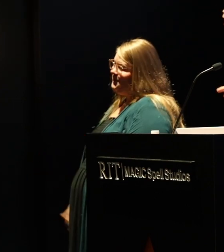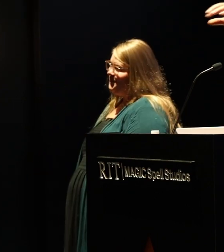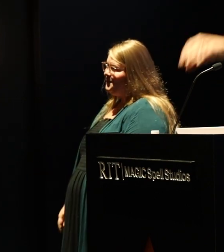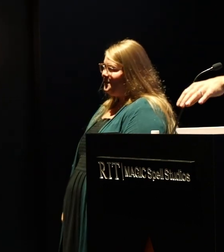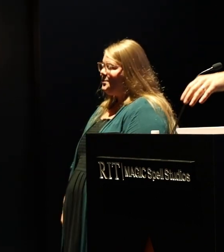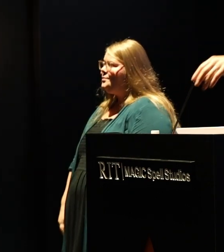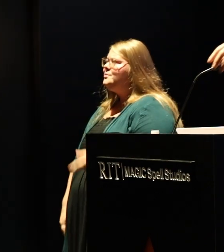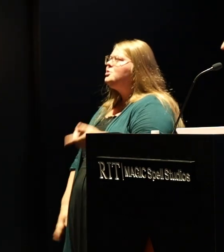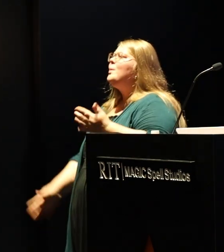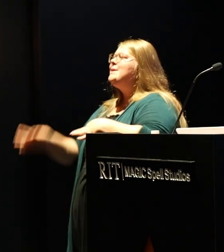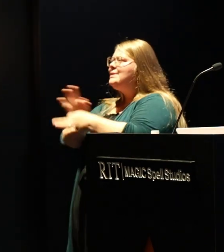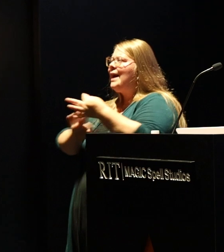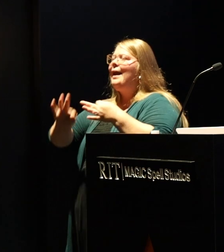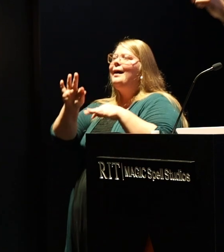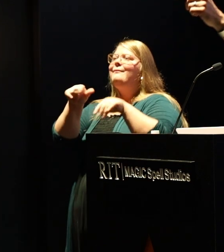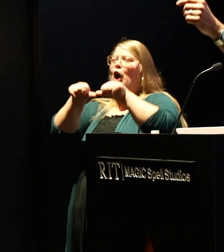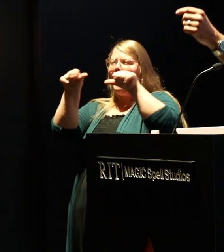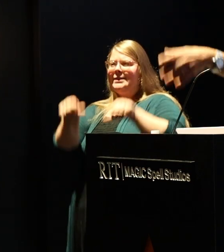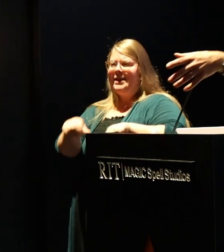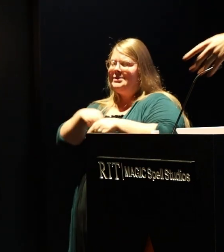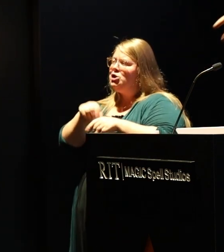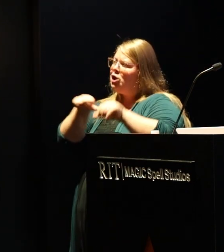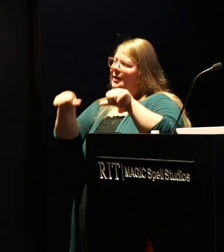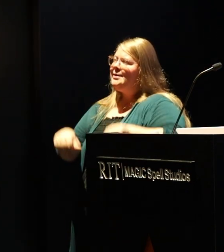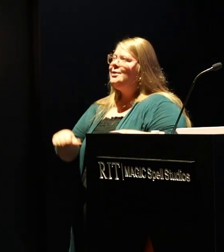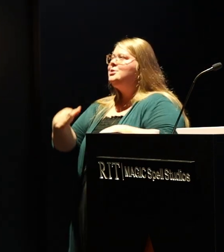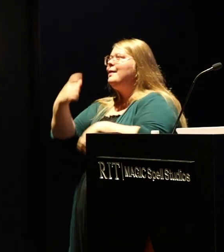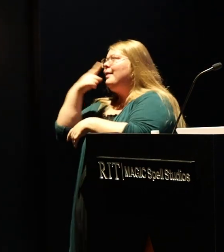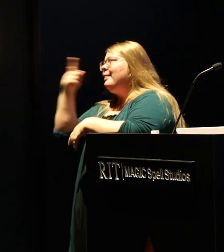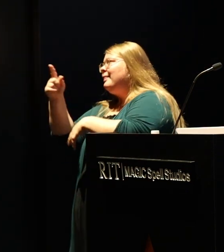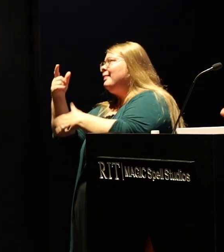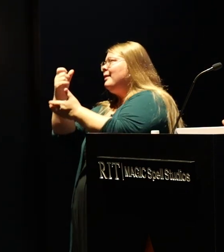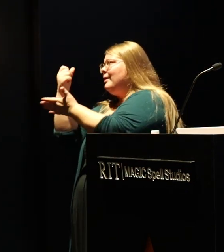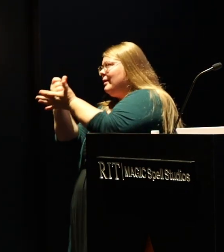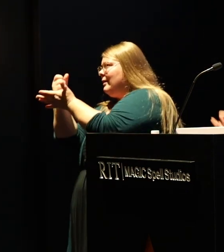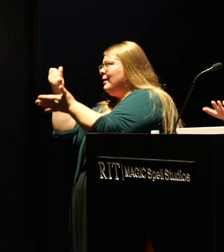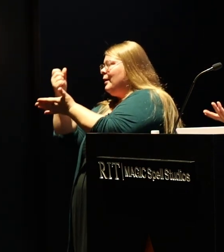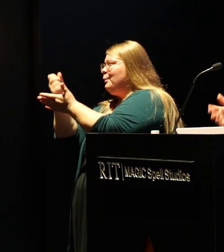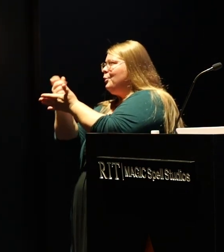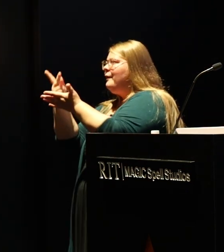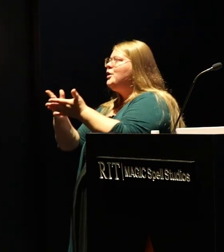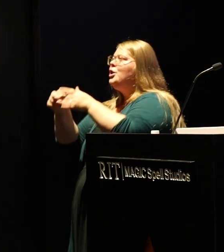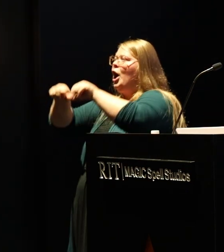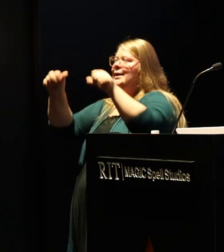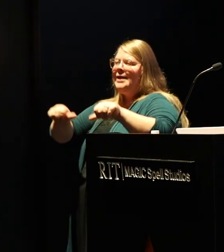the interior architect, who then takes it to the stamped architect, and then goes back through a revision process. Just start with the